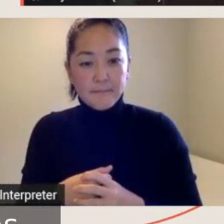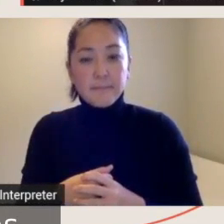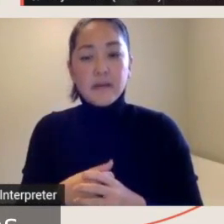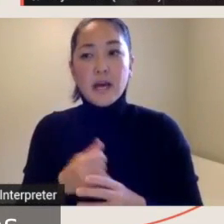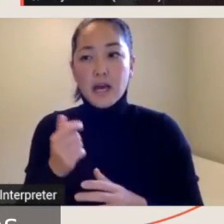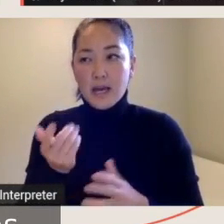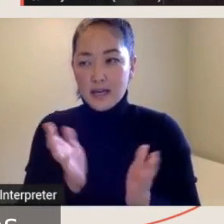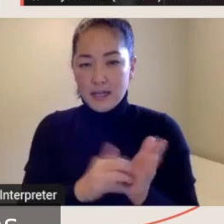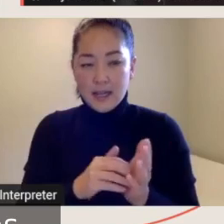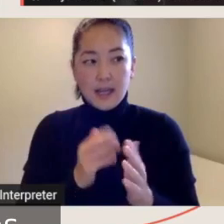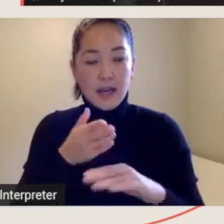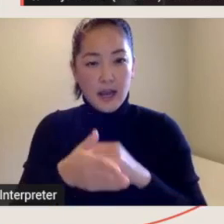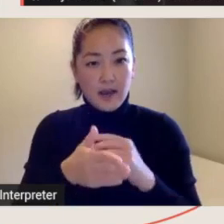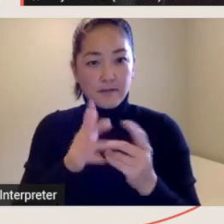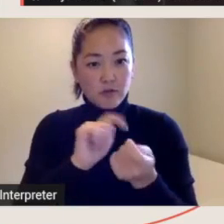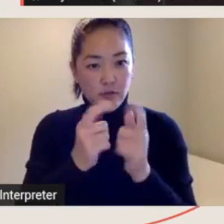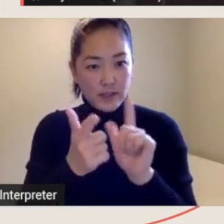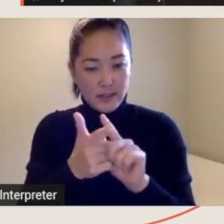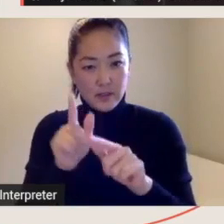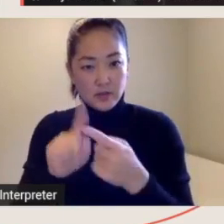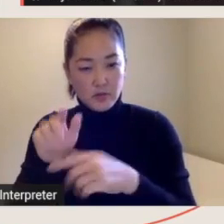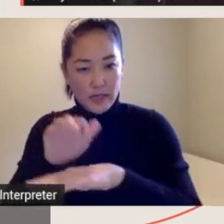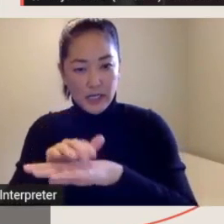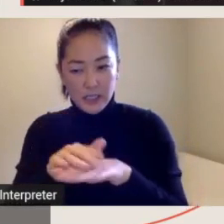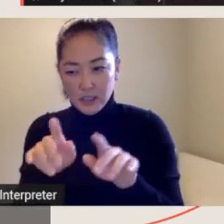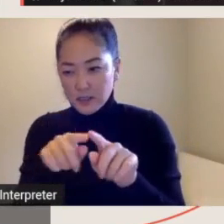then, after we translated